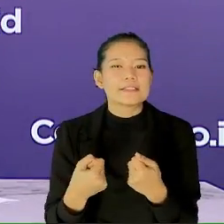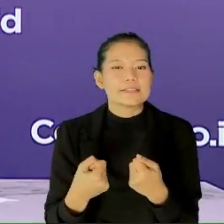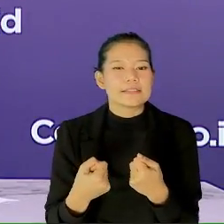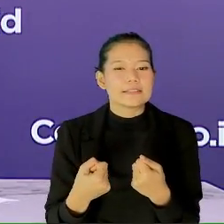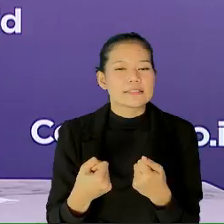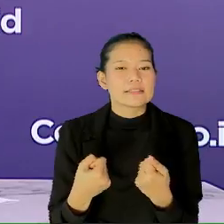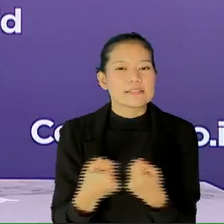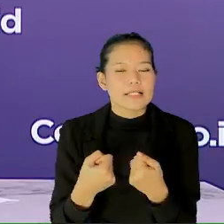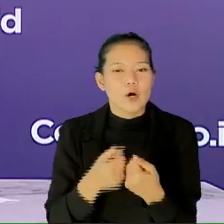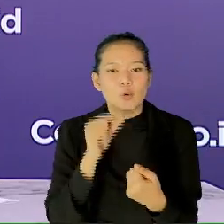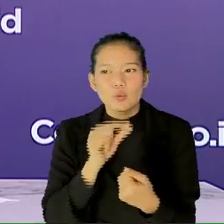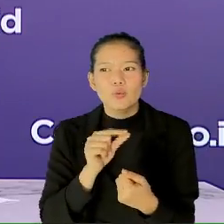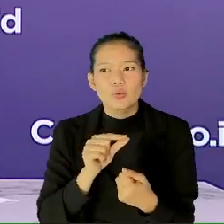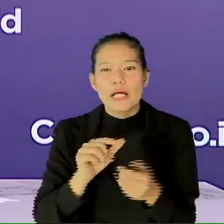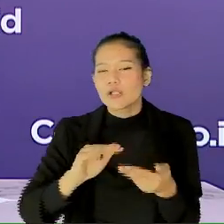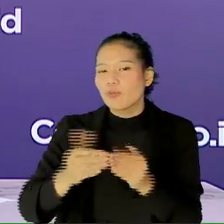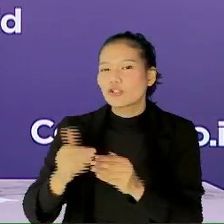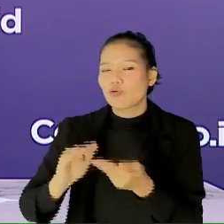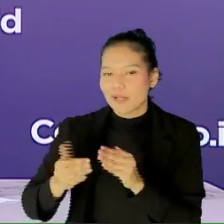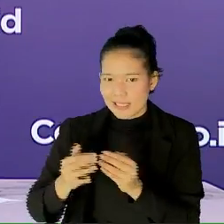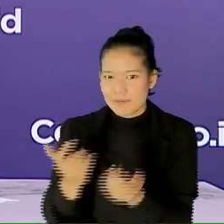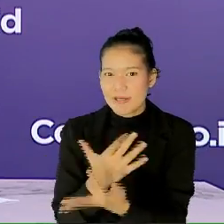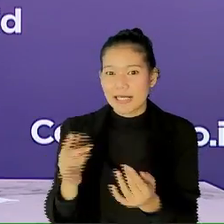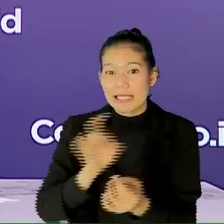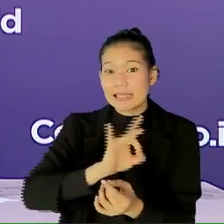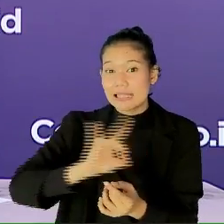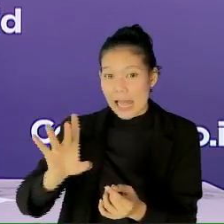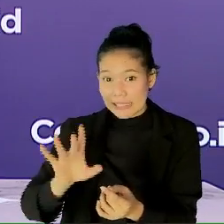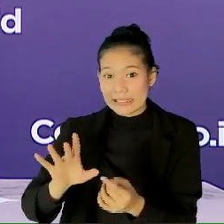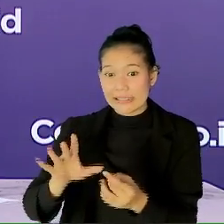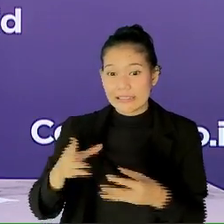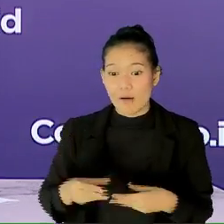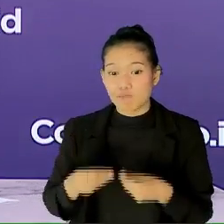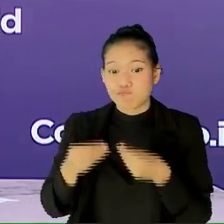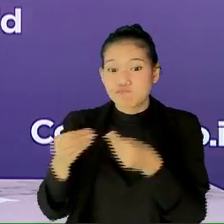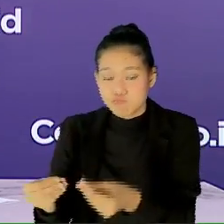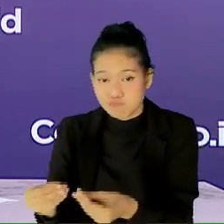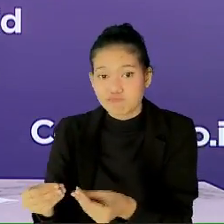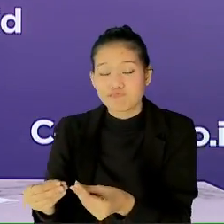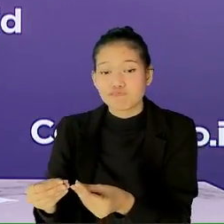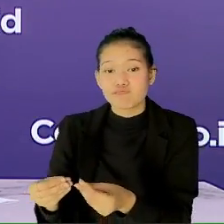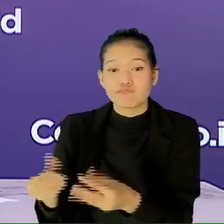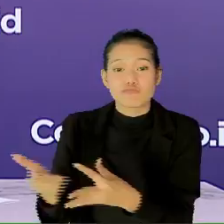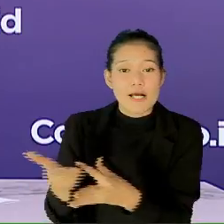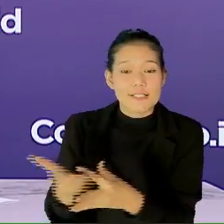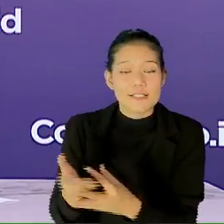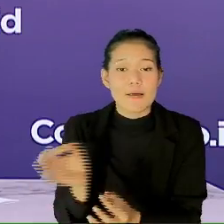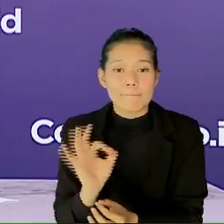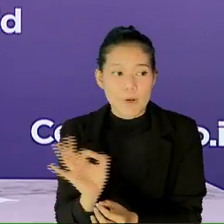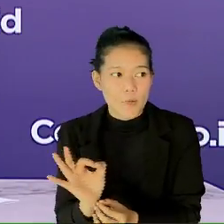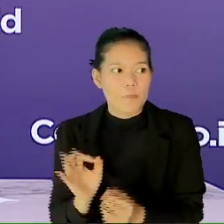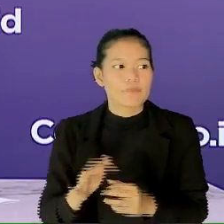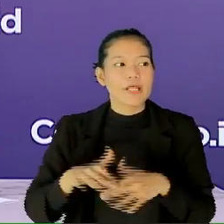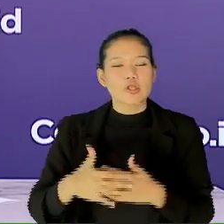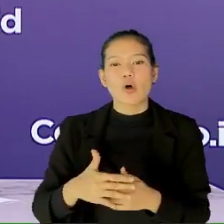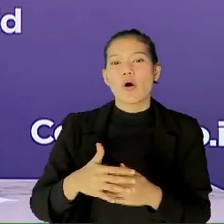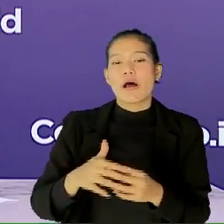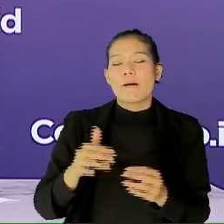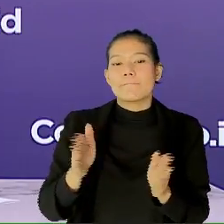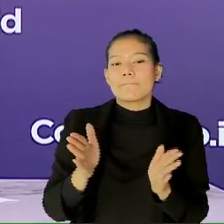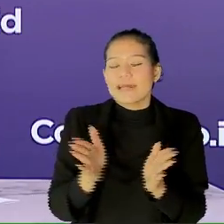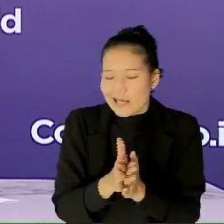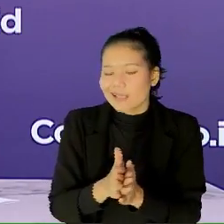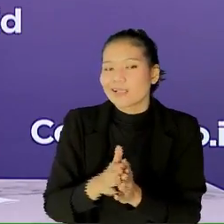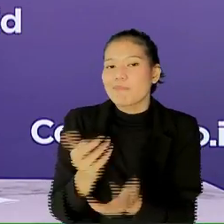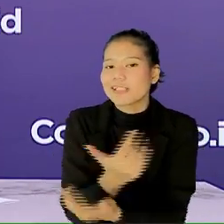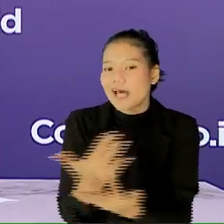workers, and other communities who do not yet have a population identification number or NIK.